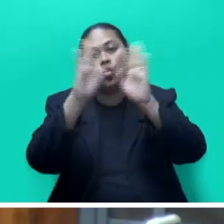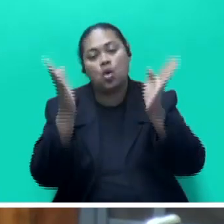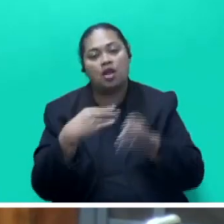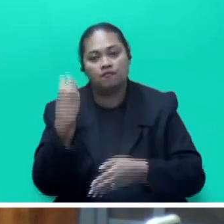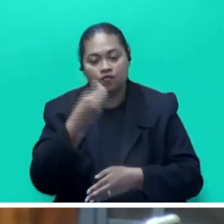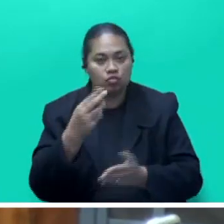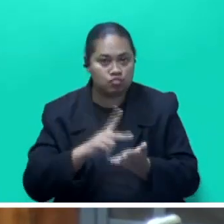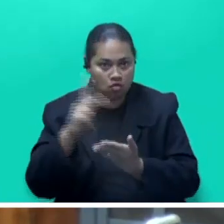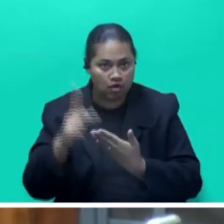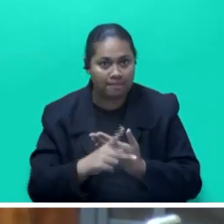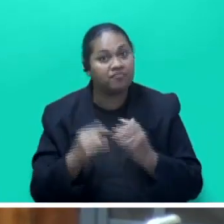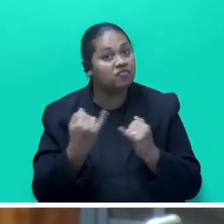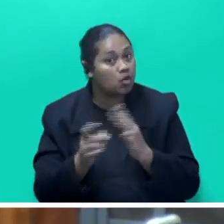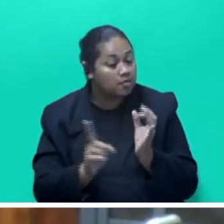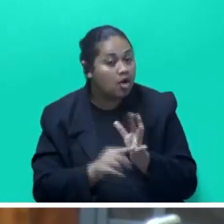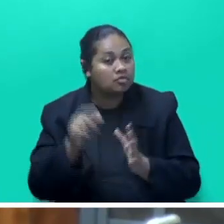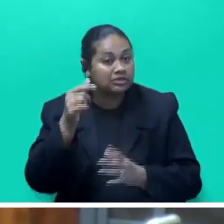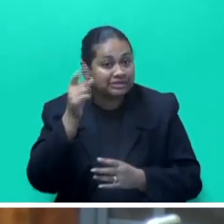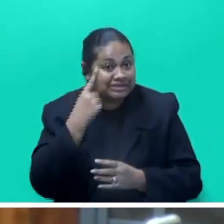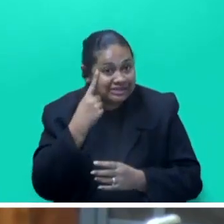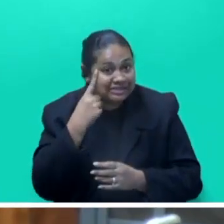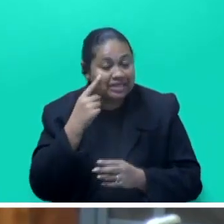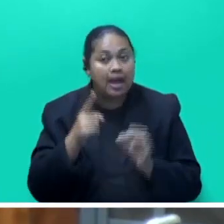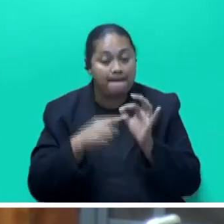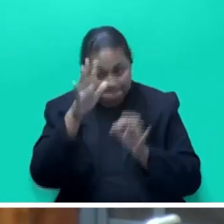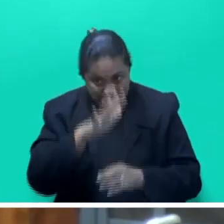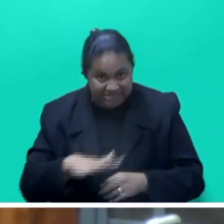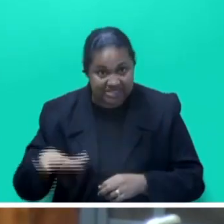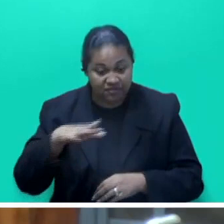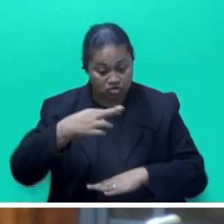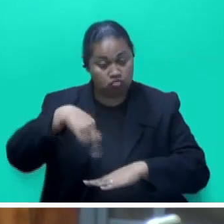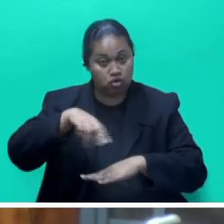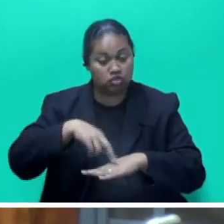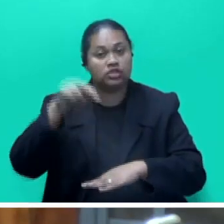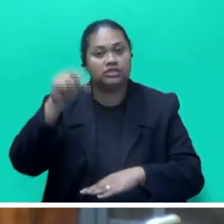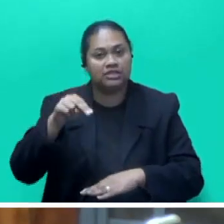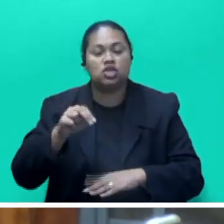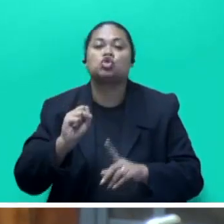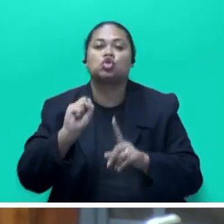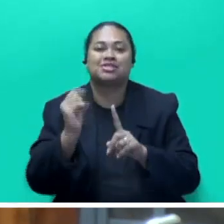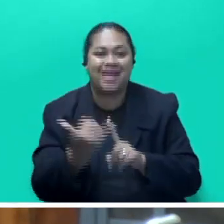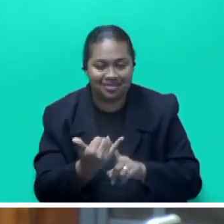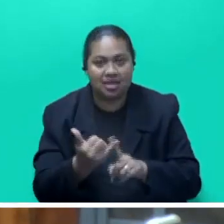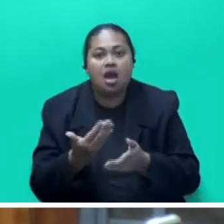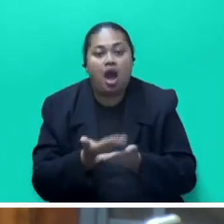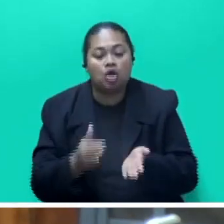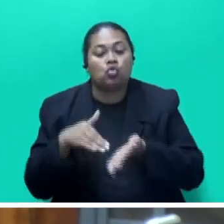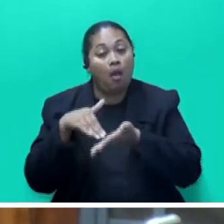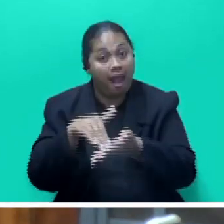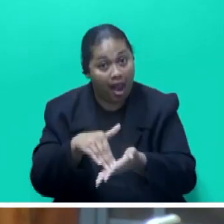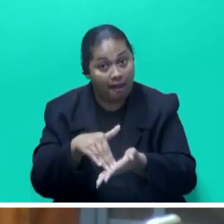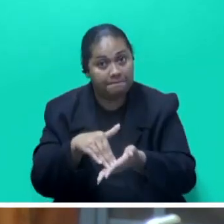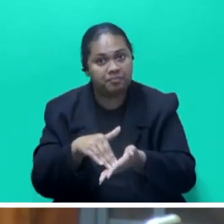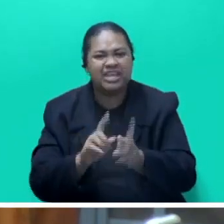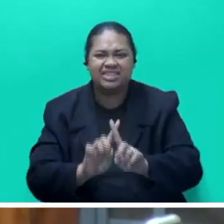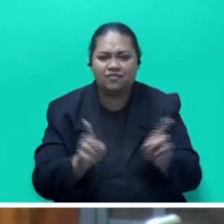it's important to note, Mr. Speaker, sir, that the Pacific region needs a strong whole-of-society approach towards humanitarian work that can bring our different